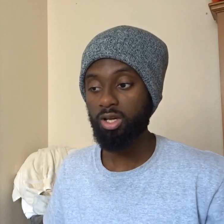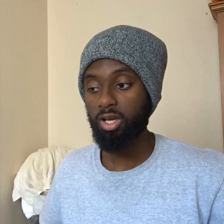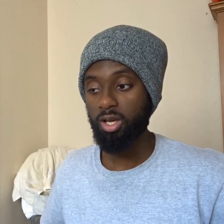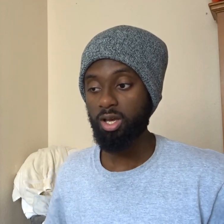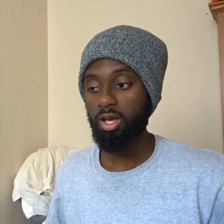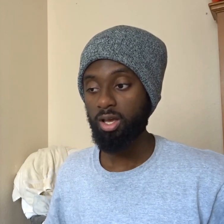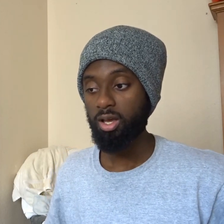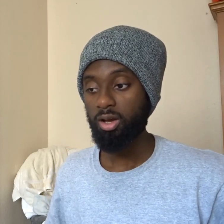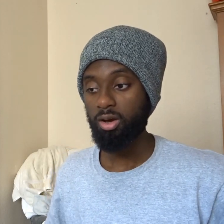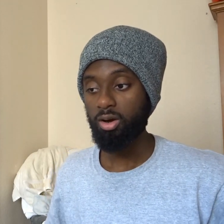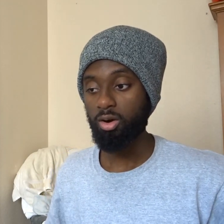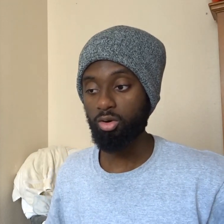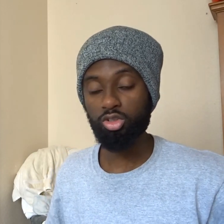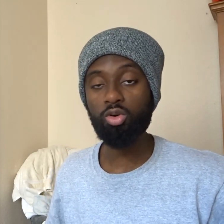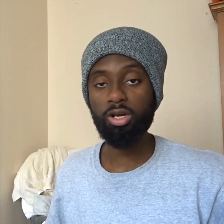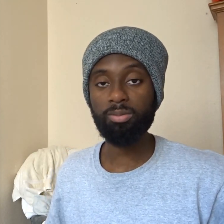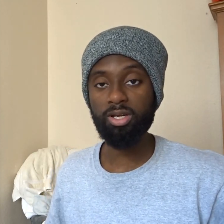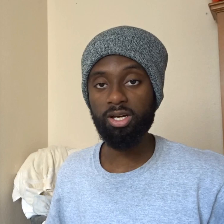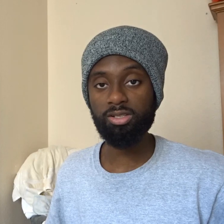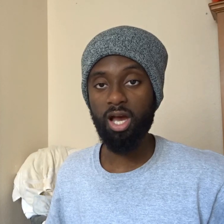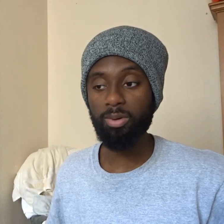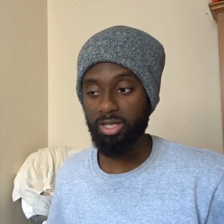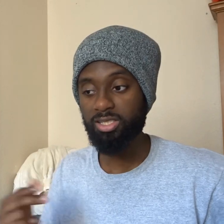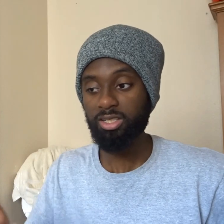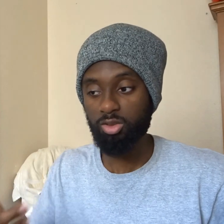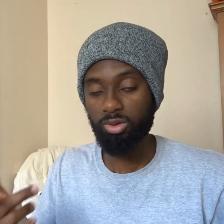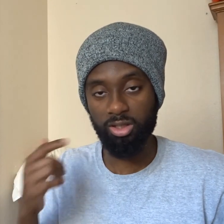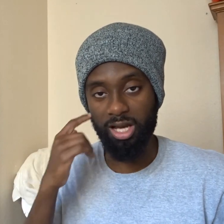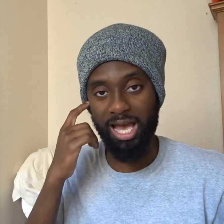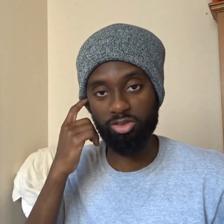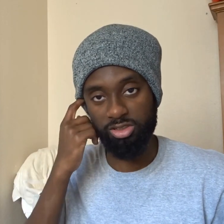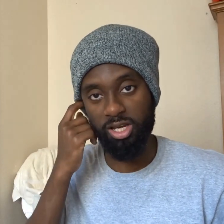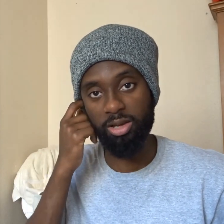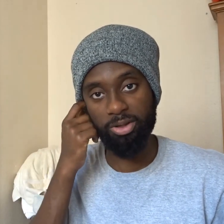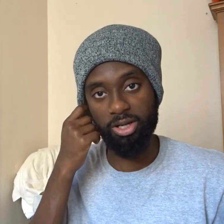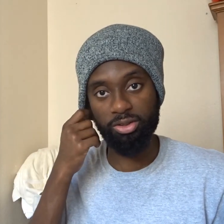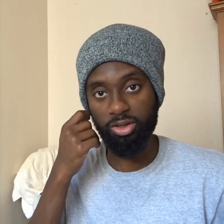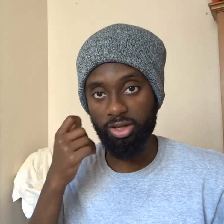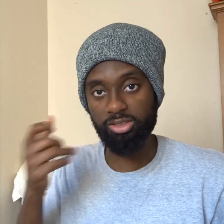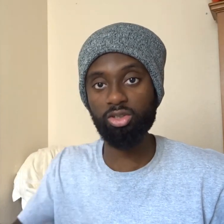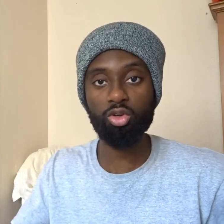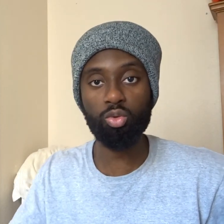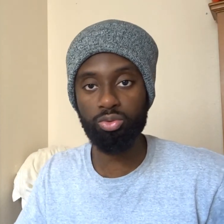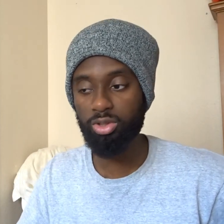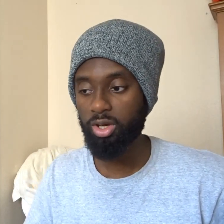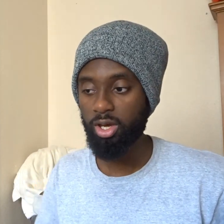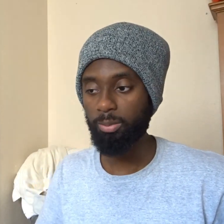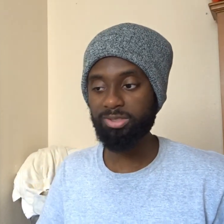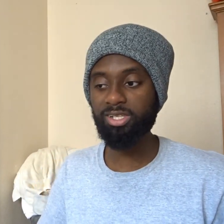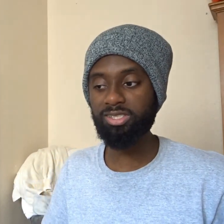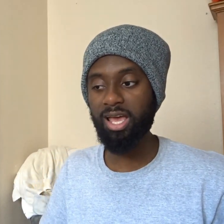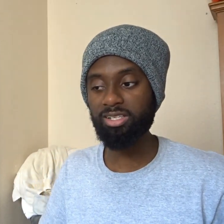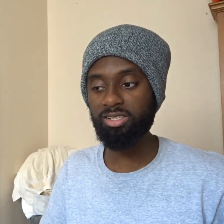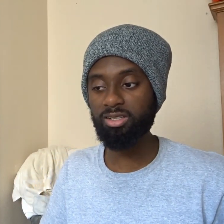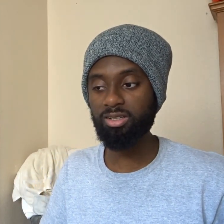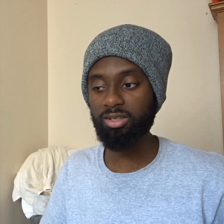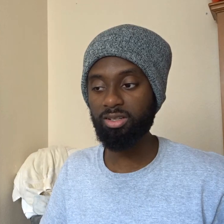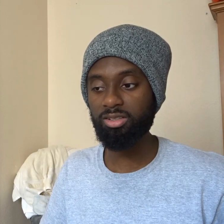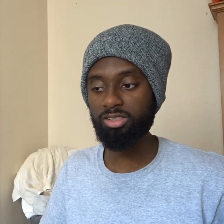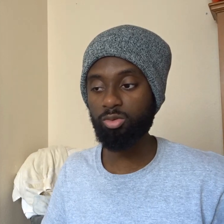notice her doing it, because I'll be listening to what the guys are saying because it's the news. But since